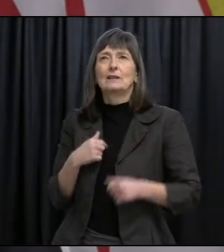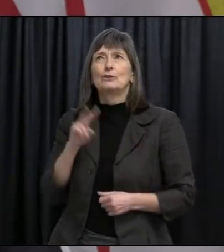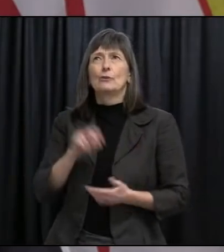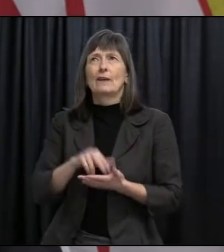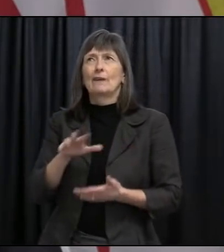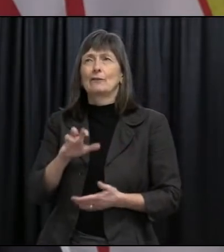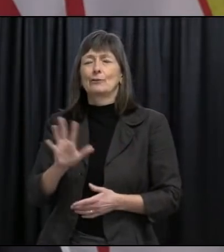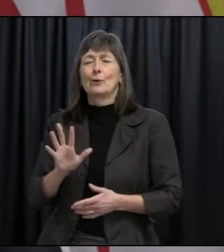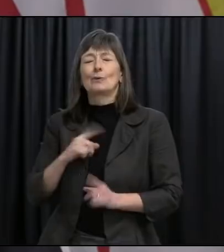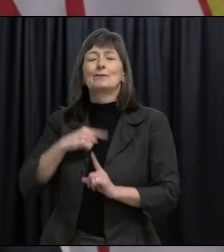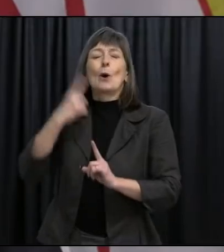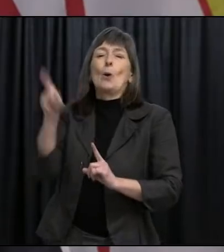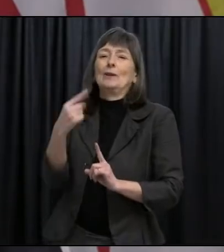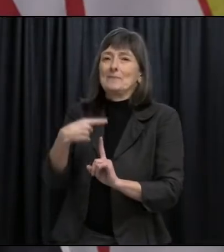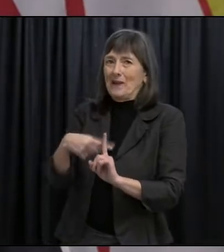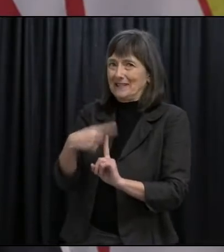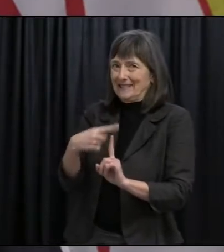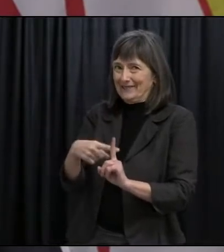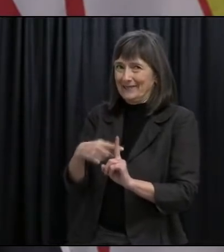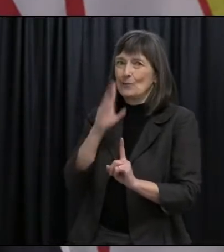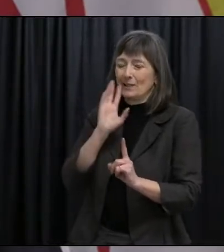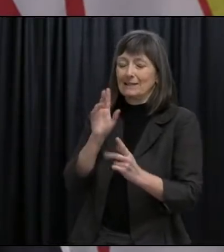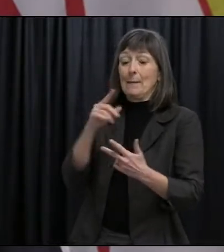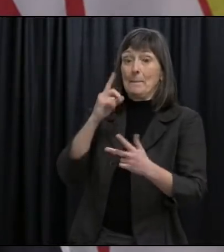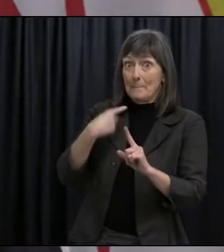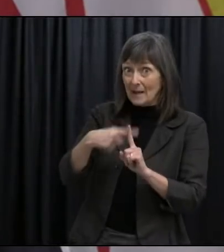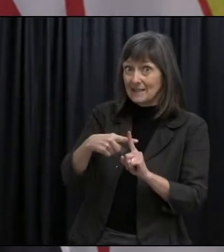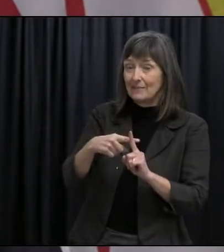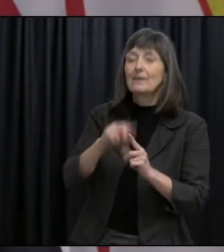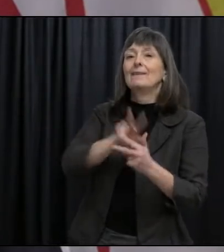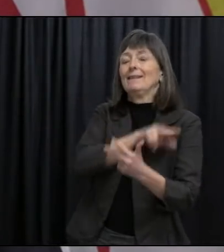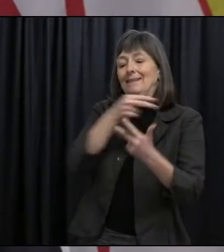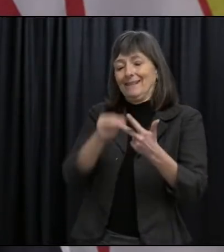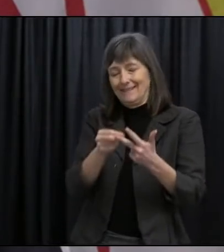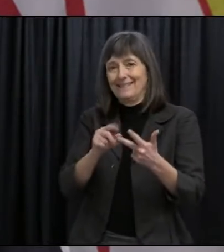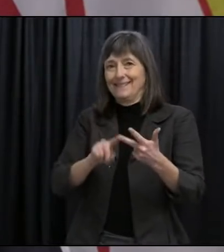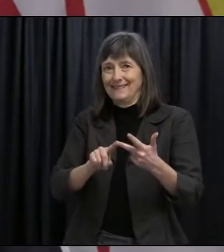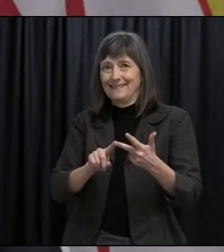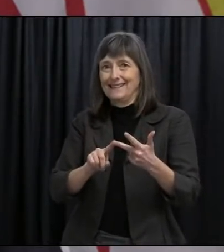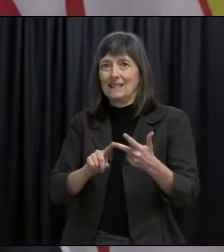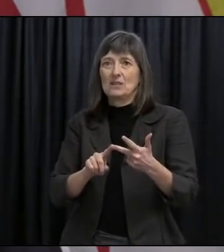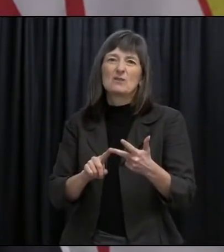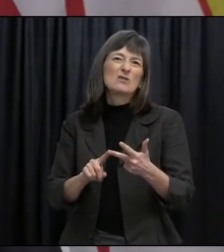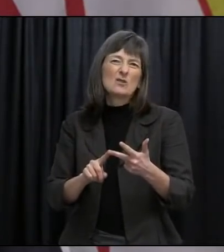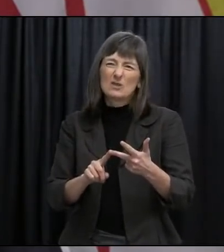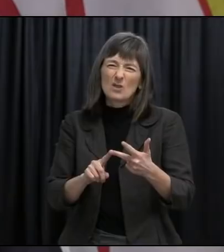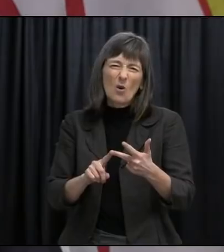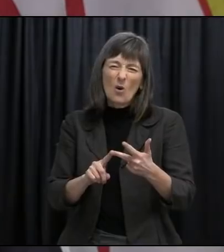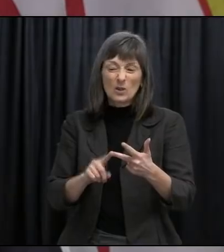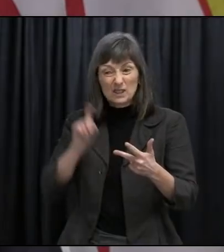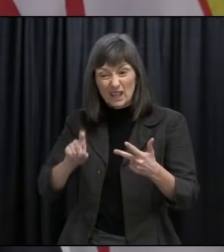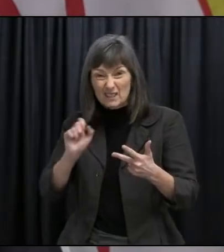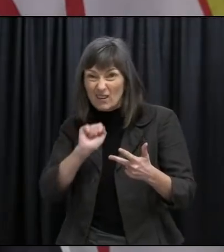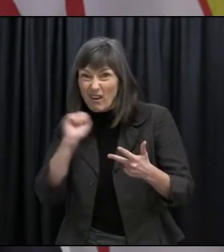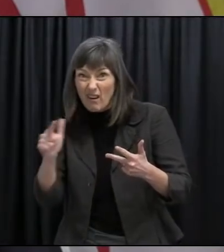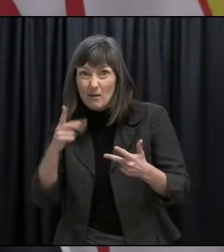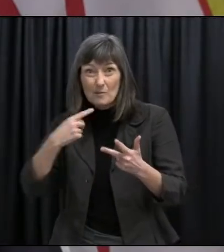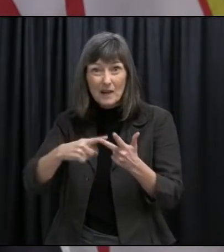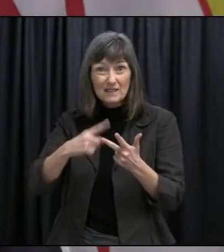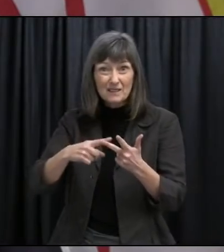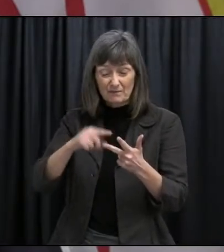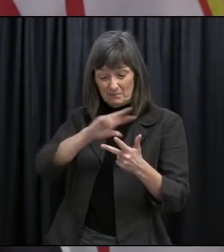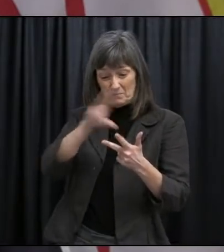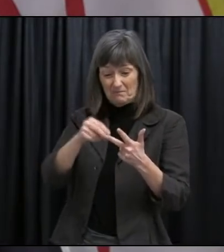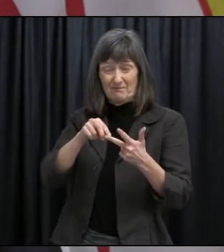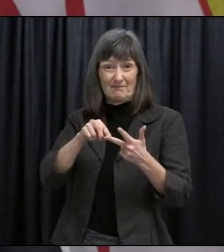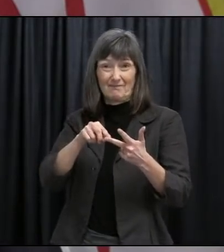would only be our positive cases anyway. But I don't know that we'll be doing testing on all of our positive cases. There may